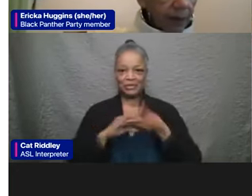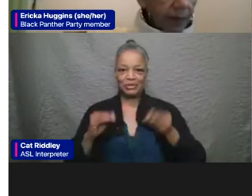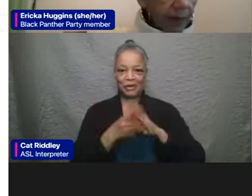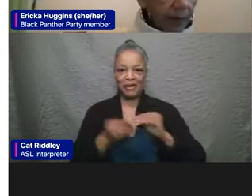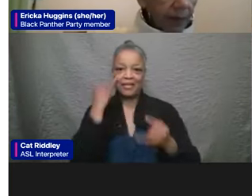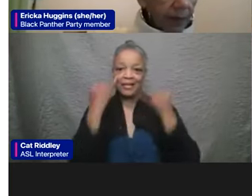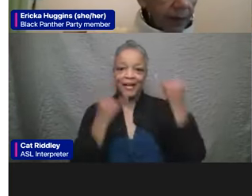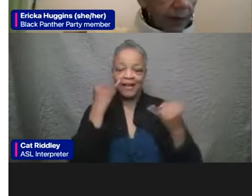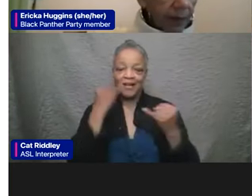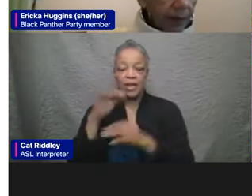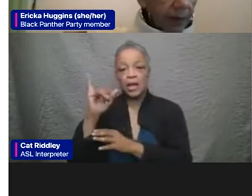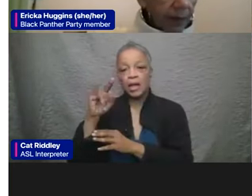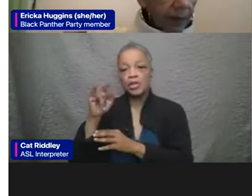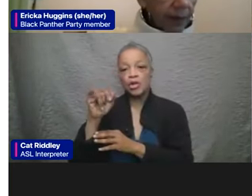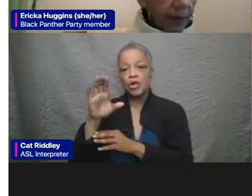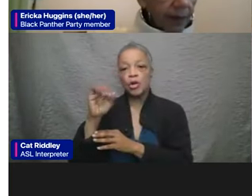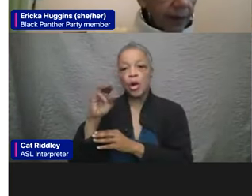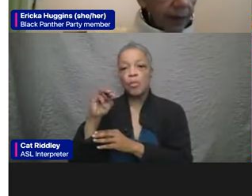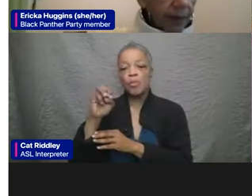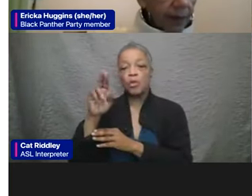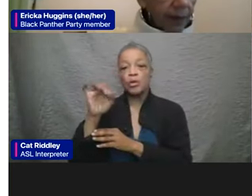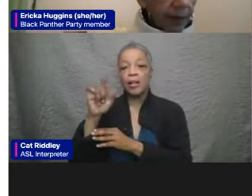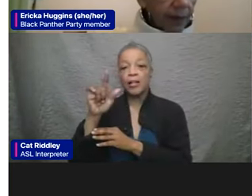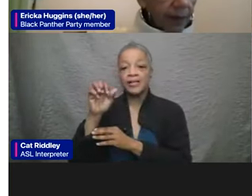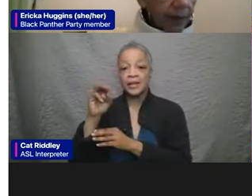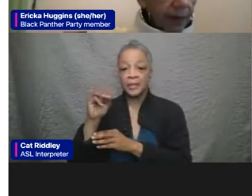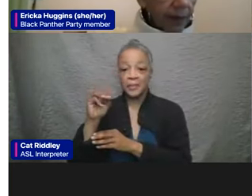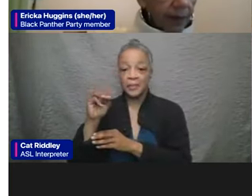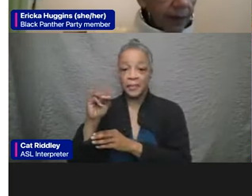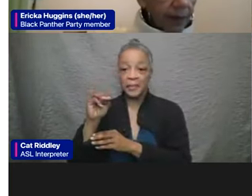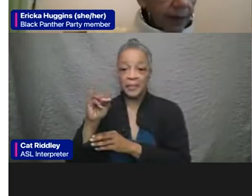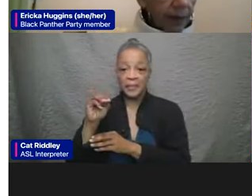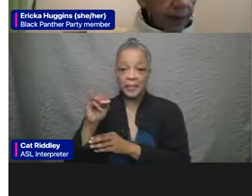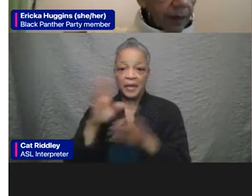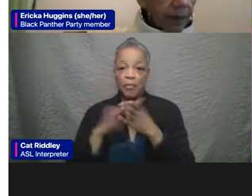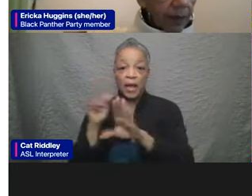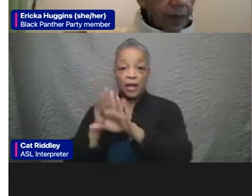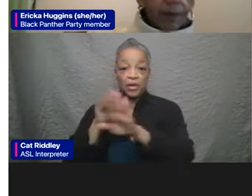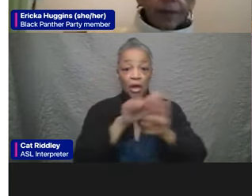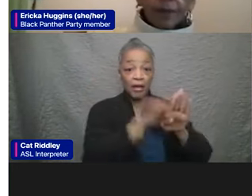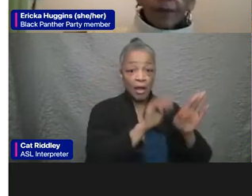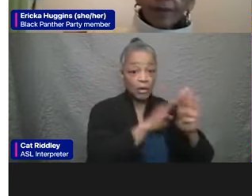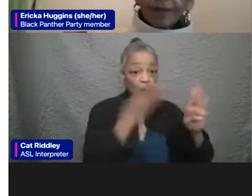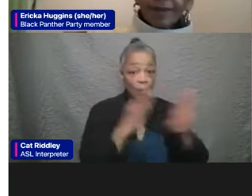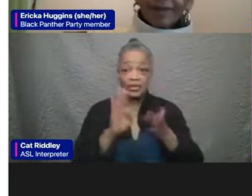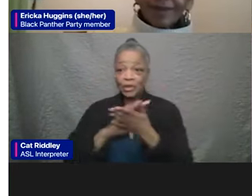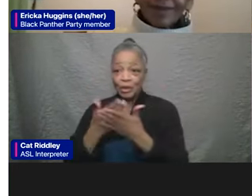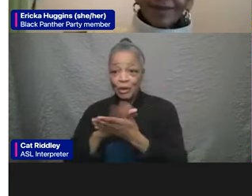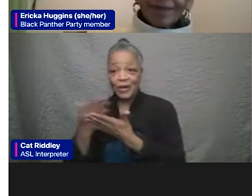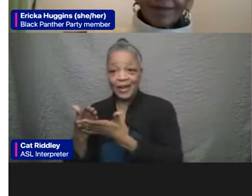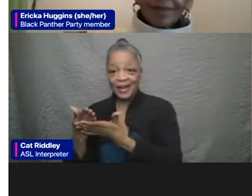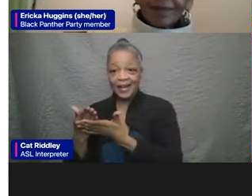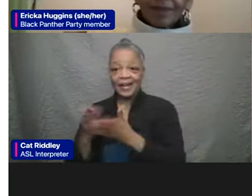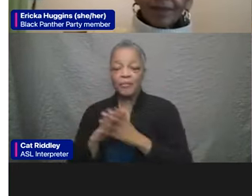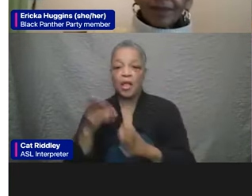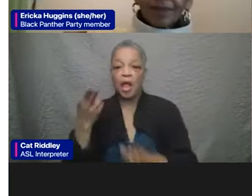of intercommunalism there, largely by knocking on doors and cooking food for events. That's how these stories were